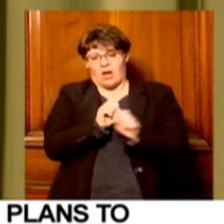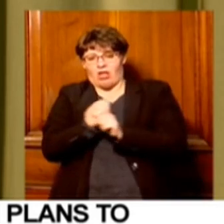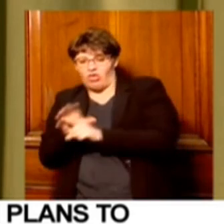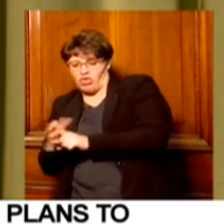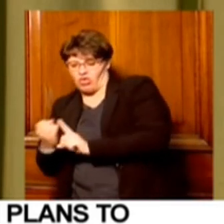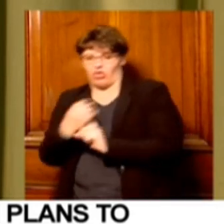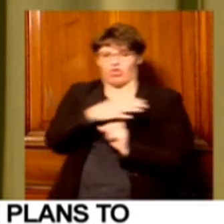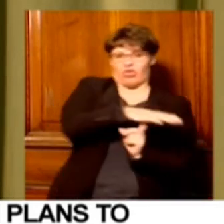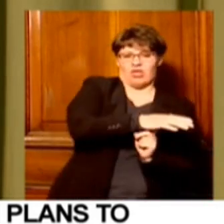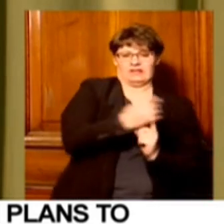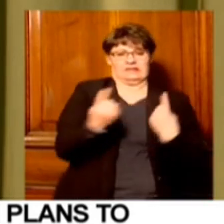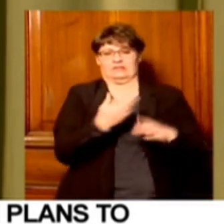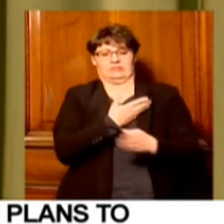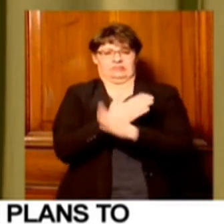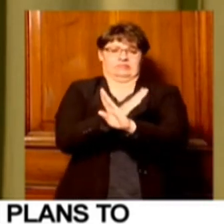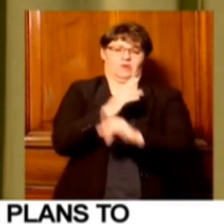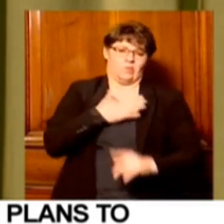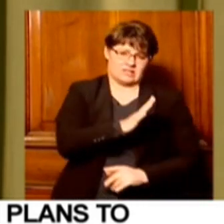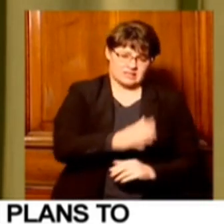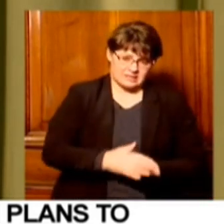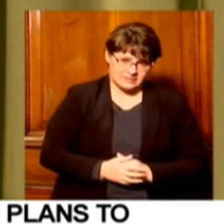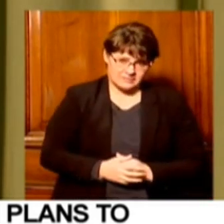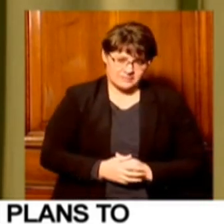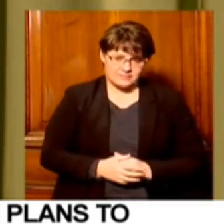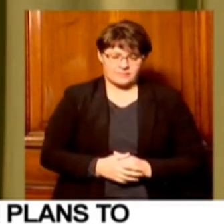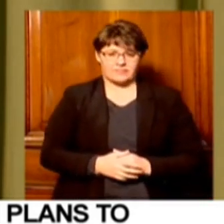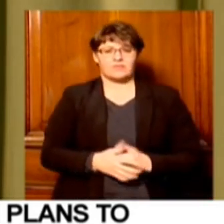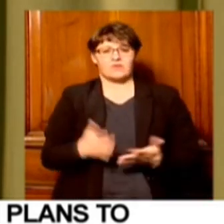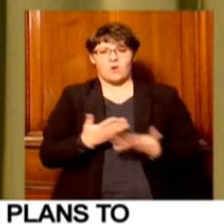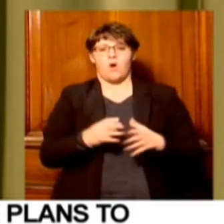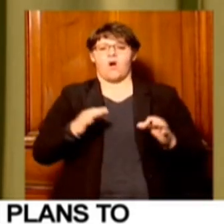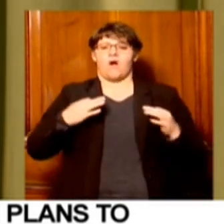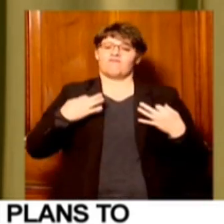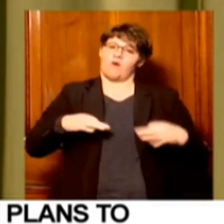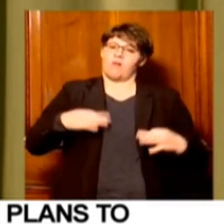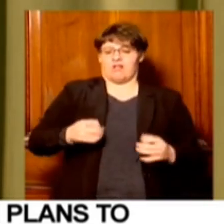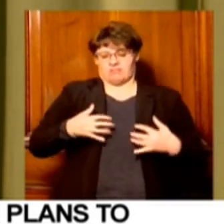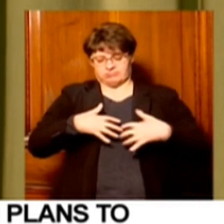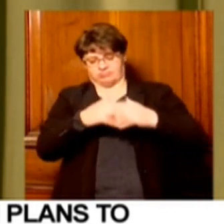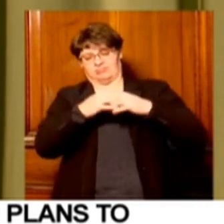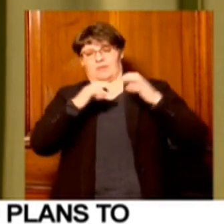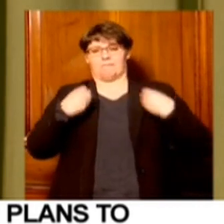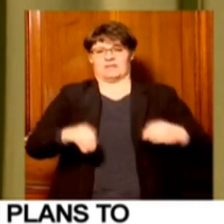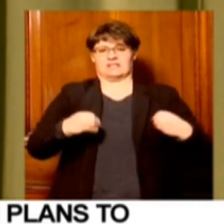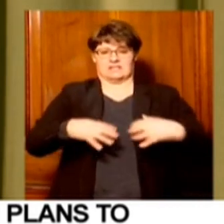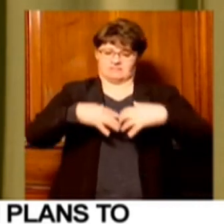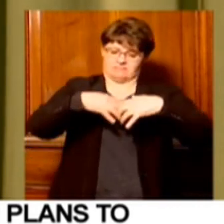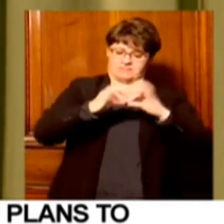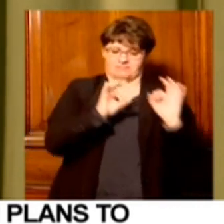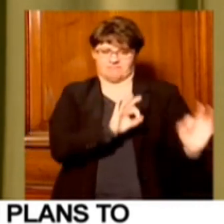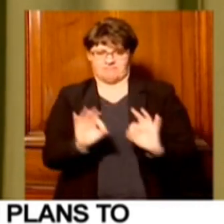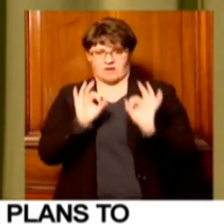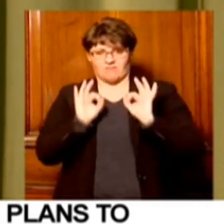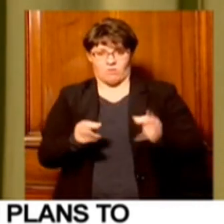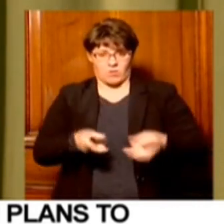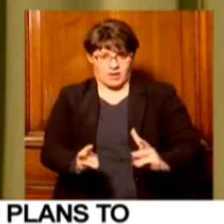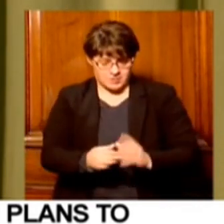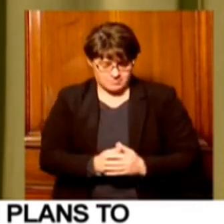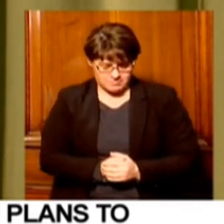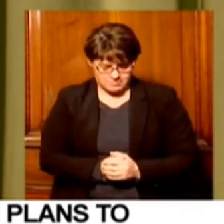other. On the issue pertaining to formalization, now ministers